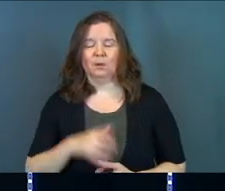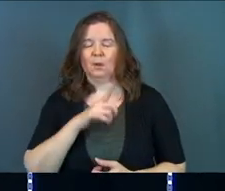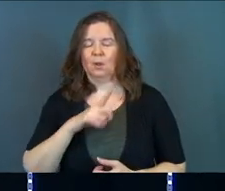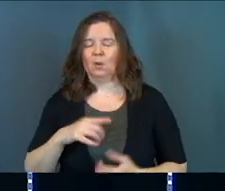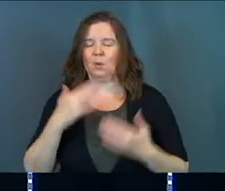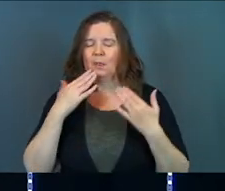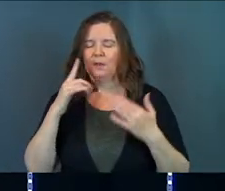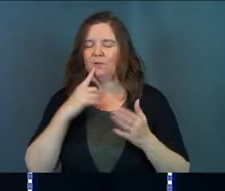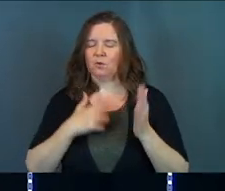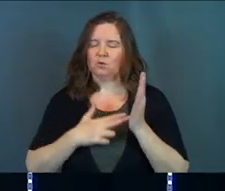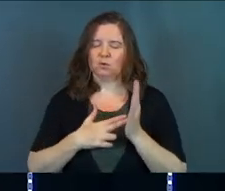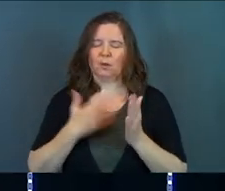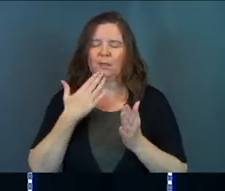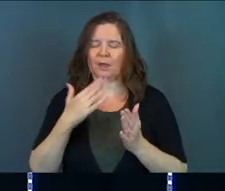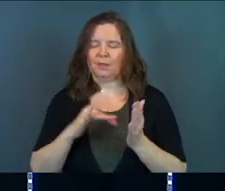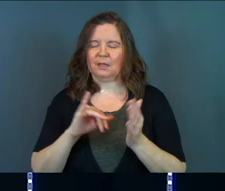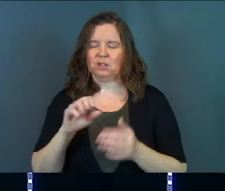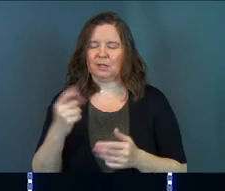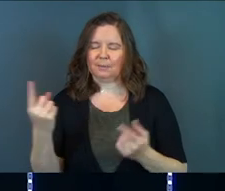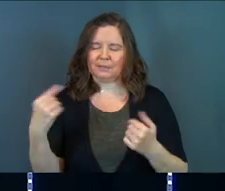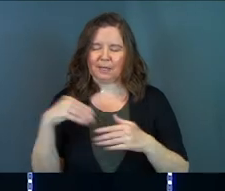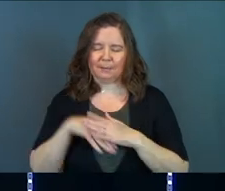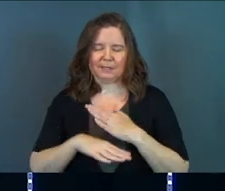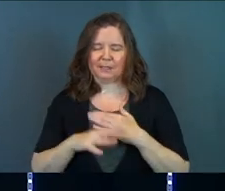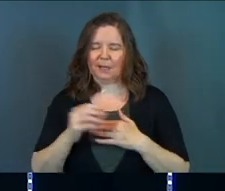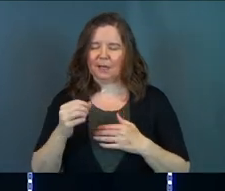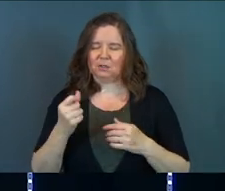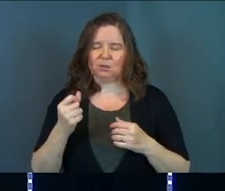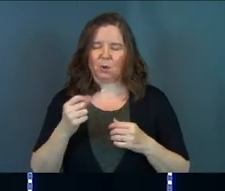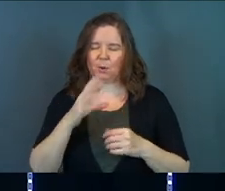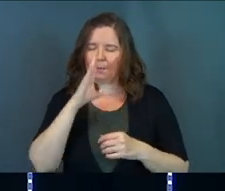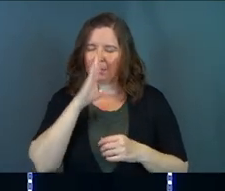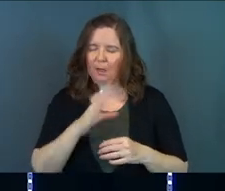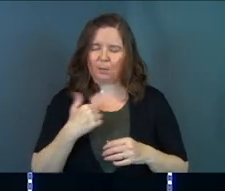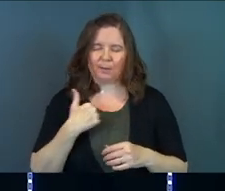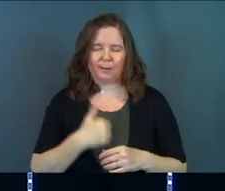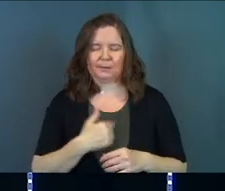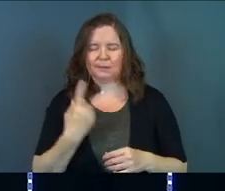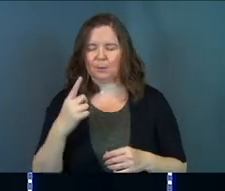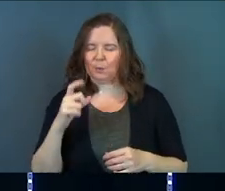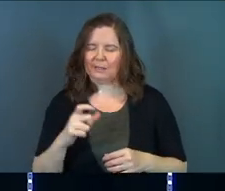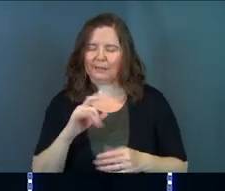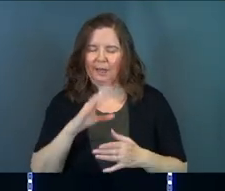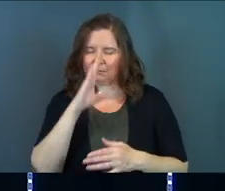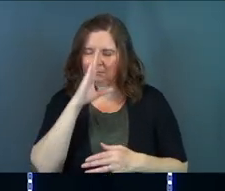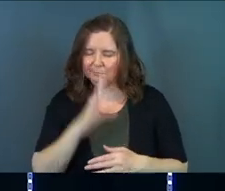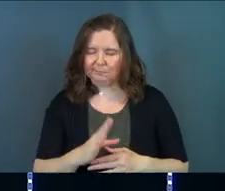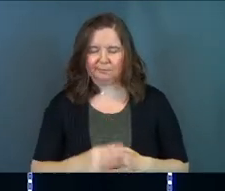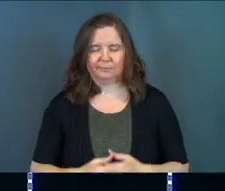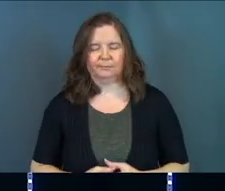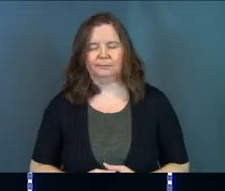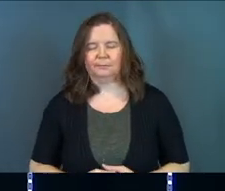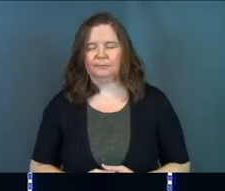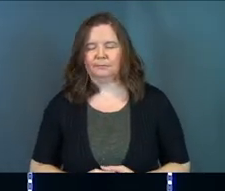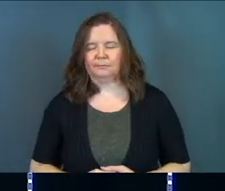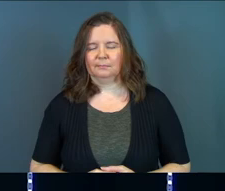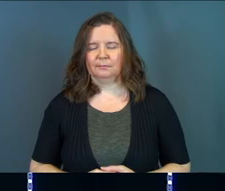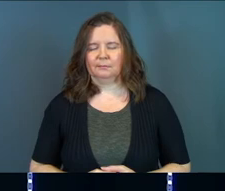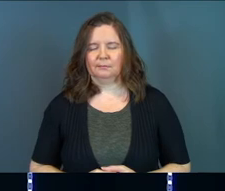Lord, thank you for your truth. Lord, thank you that James comes in and is just so blunt with us. Lord, sometimes we just need that.